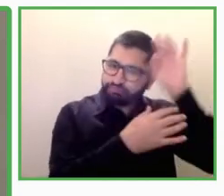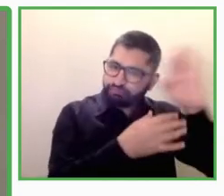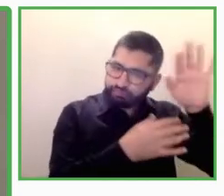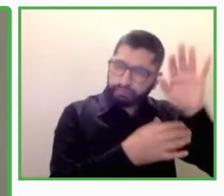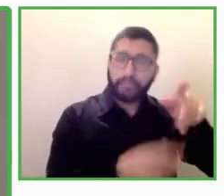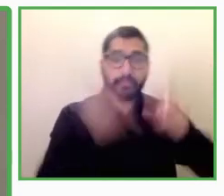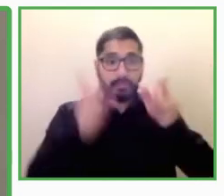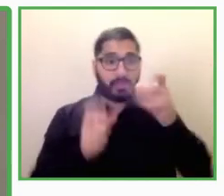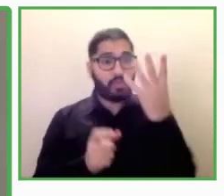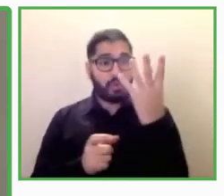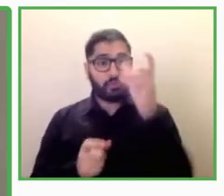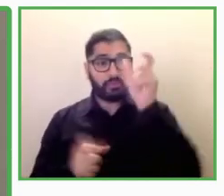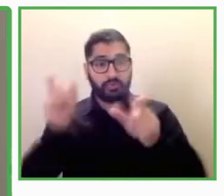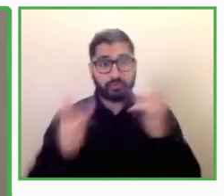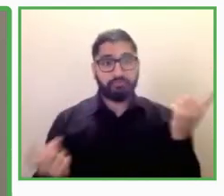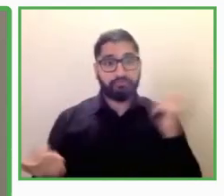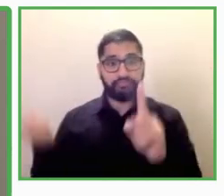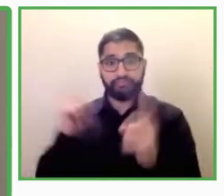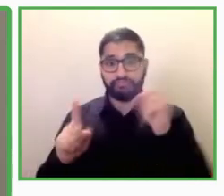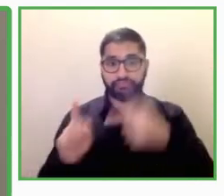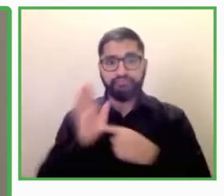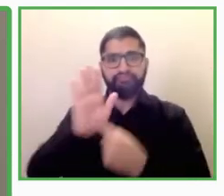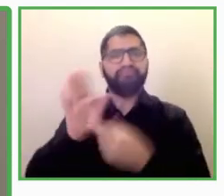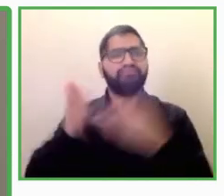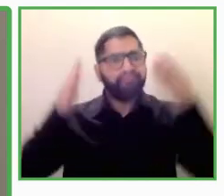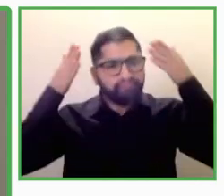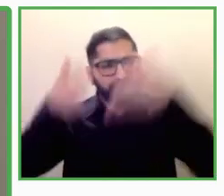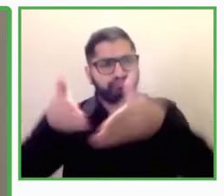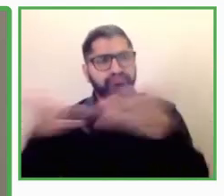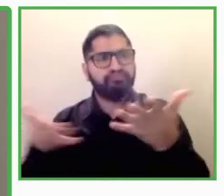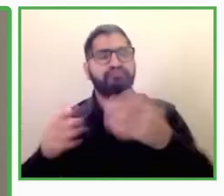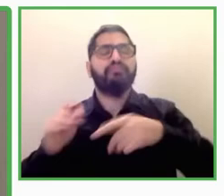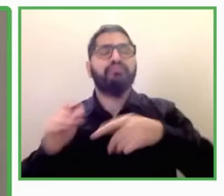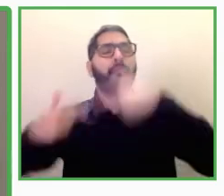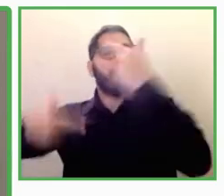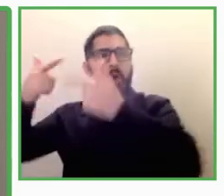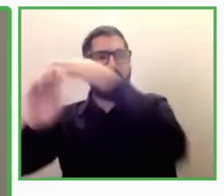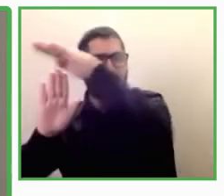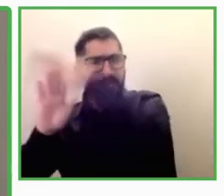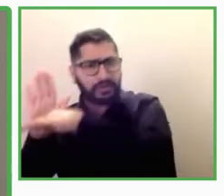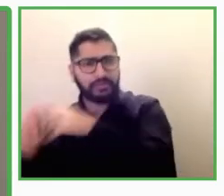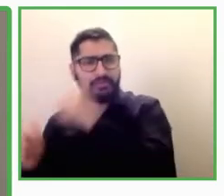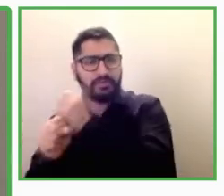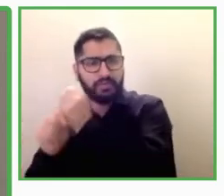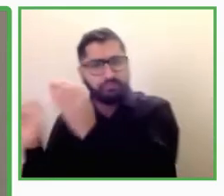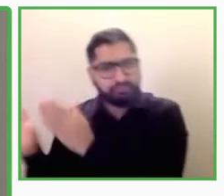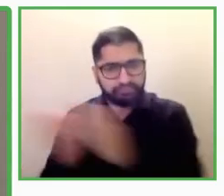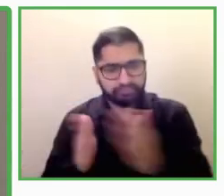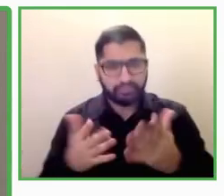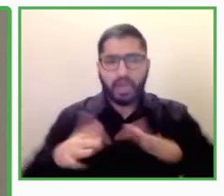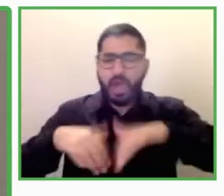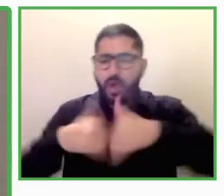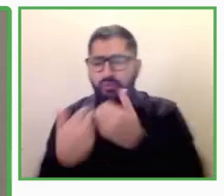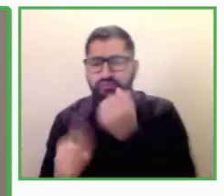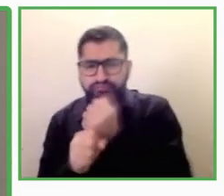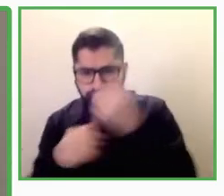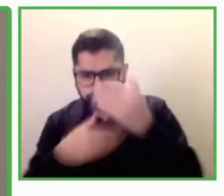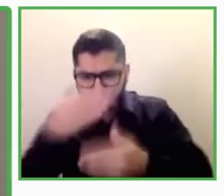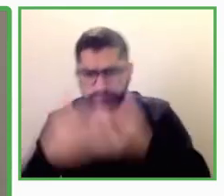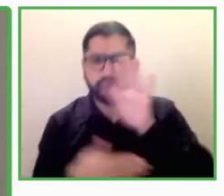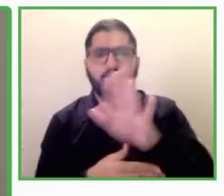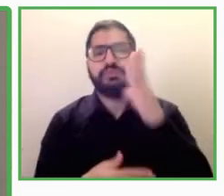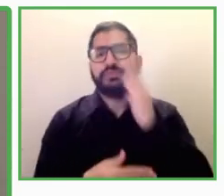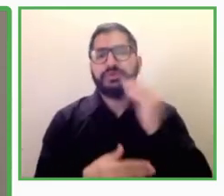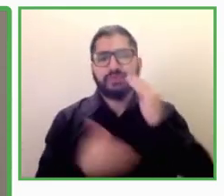wonderful speakers about what are the most appropriate public policies when we are talking about promoting jobs